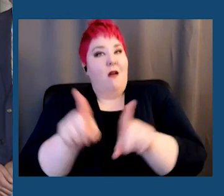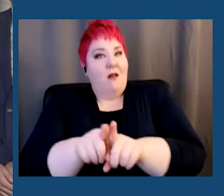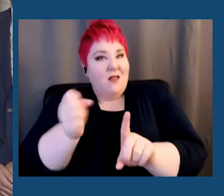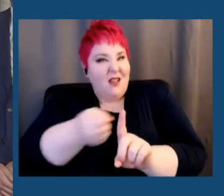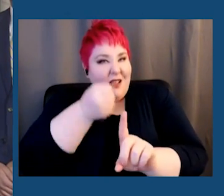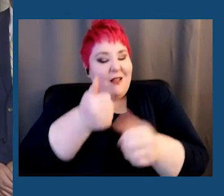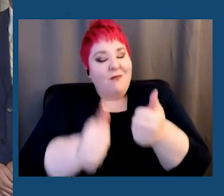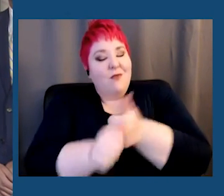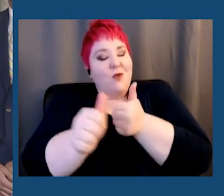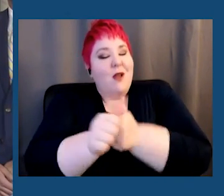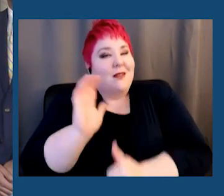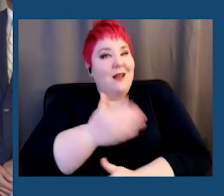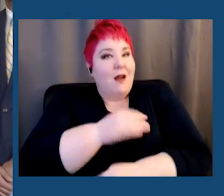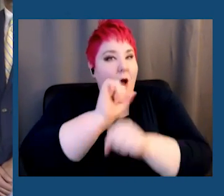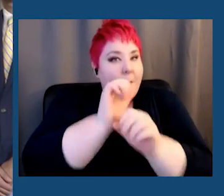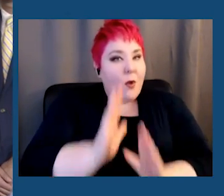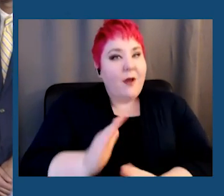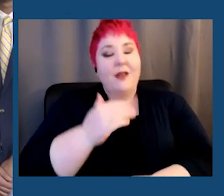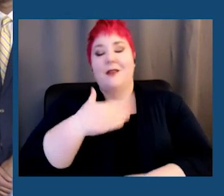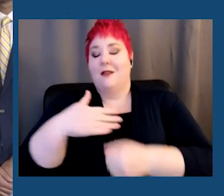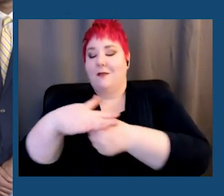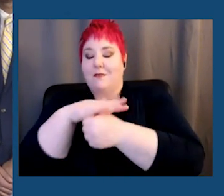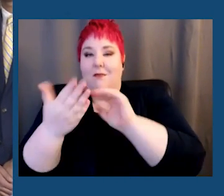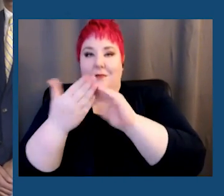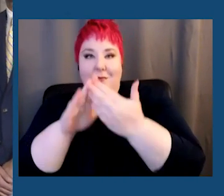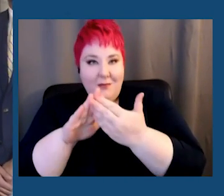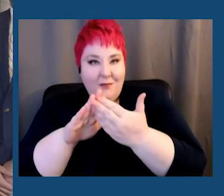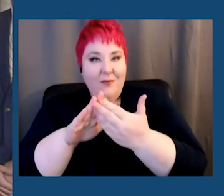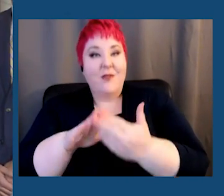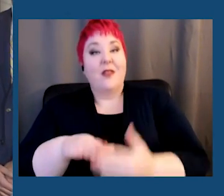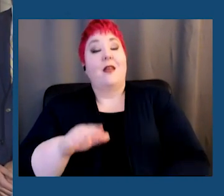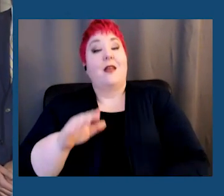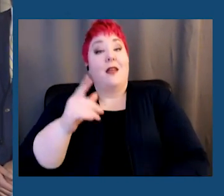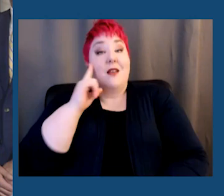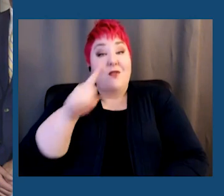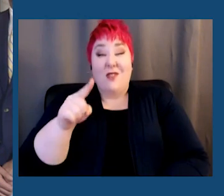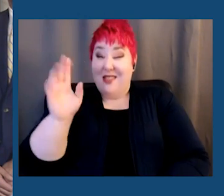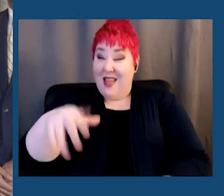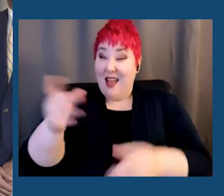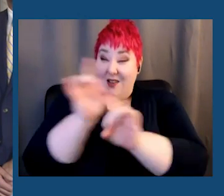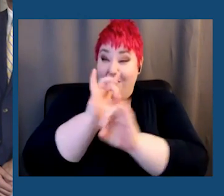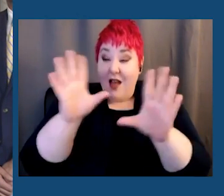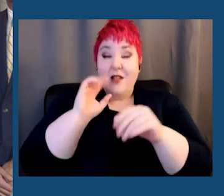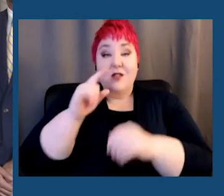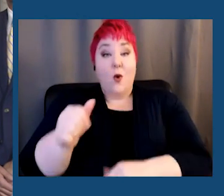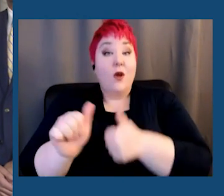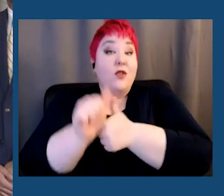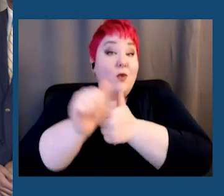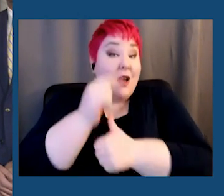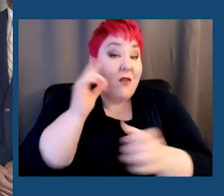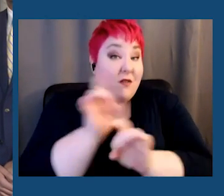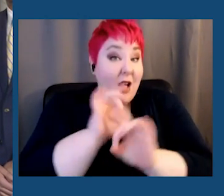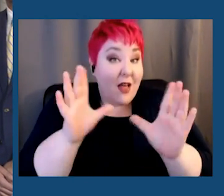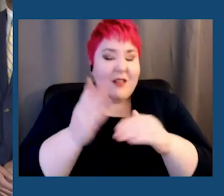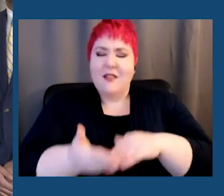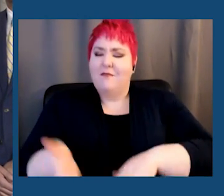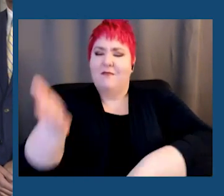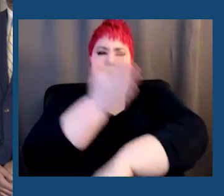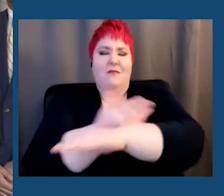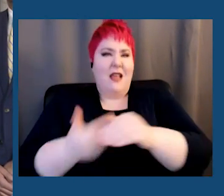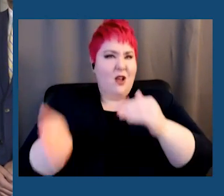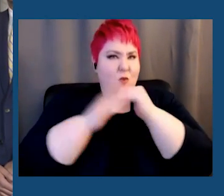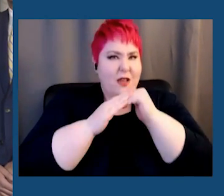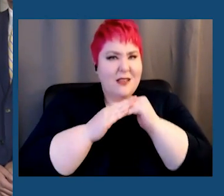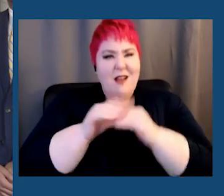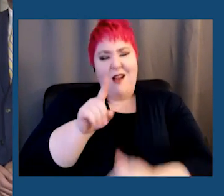livelihood. Violence or threat of violence in these incidents has dramatically increased, 125% since